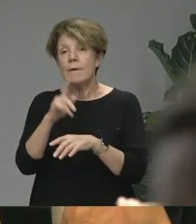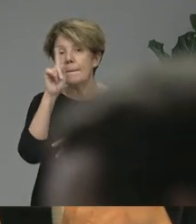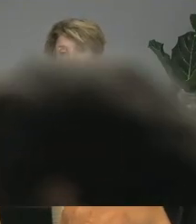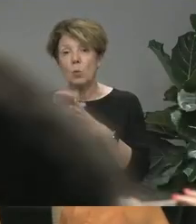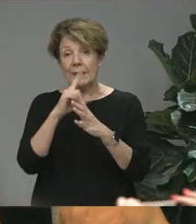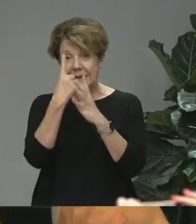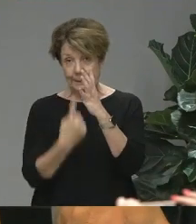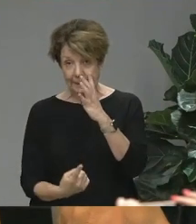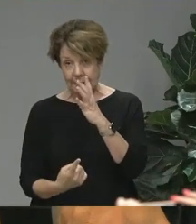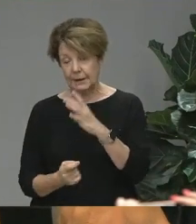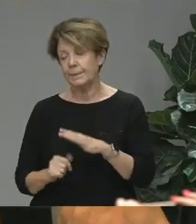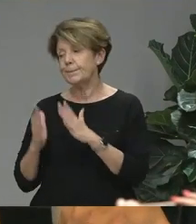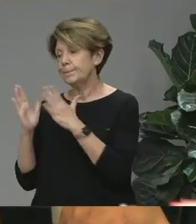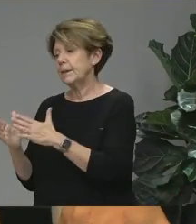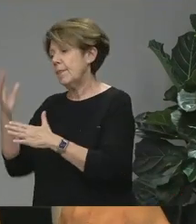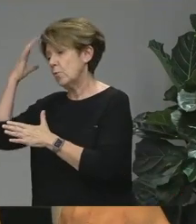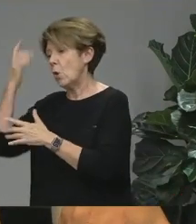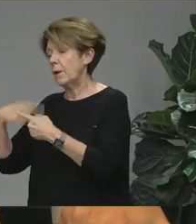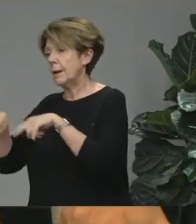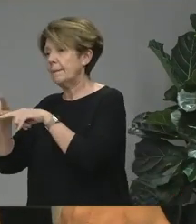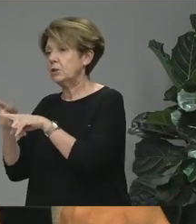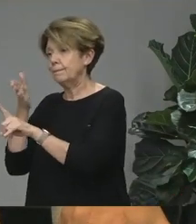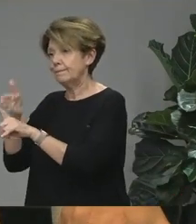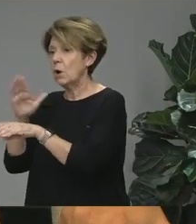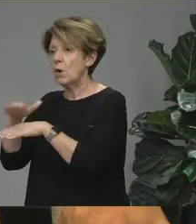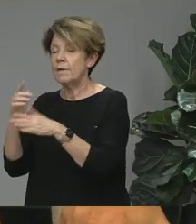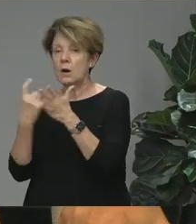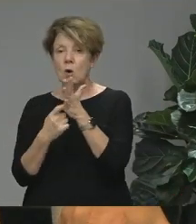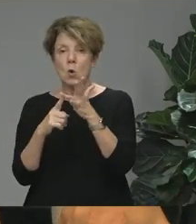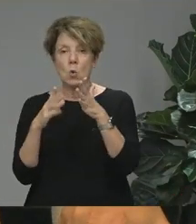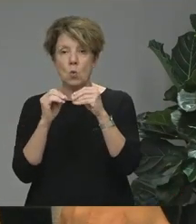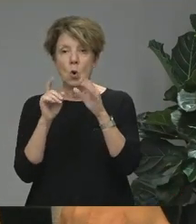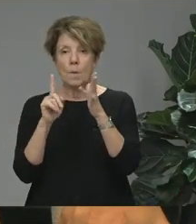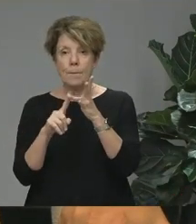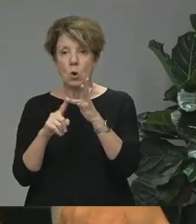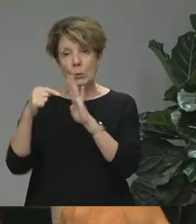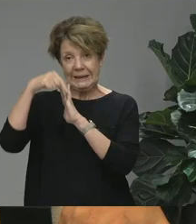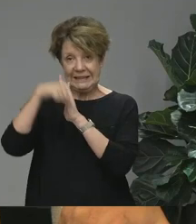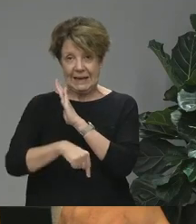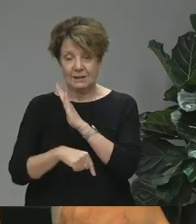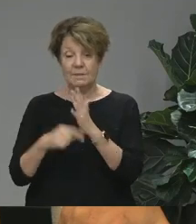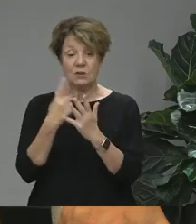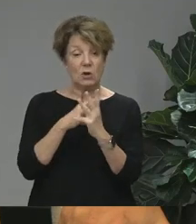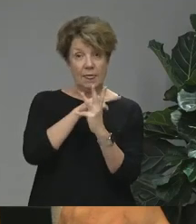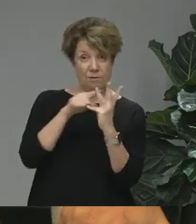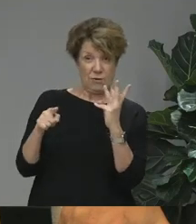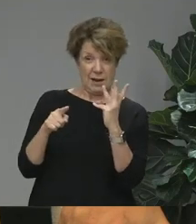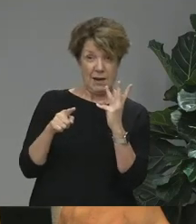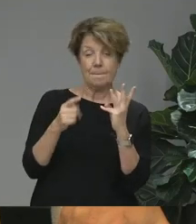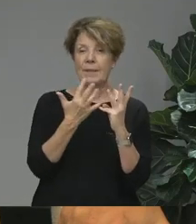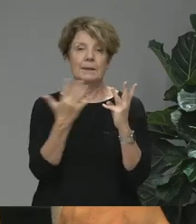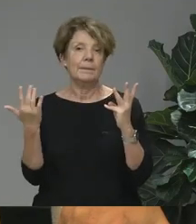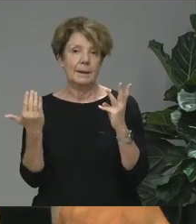with disability, and of course the Royal Commission into Robot Act. That's just three, to mention a few. To say